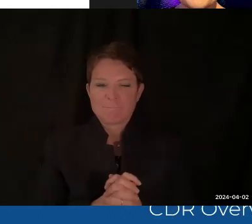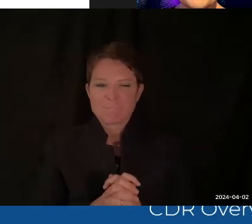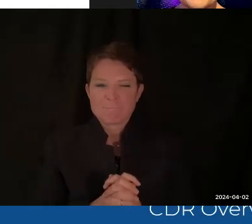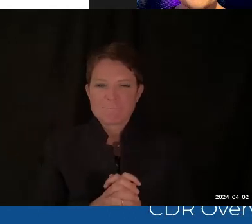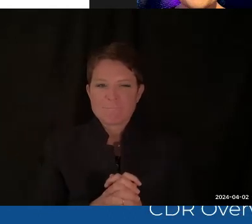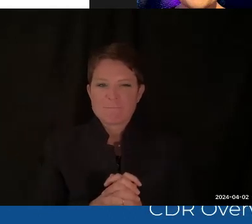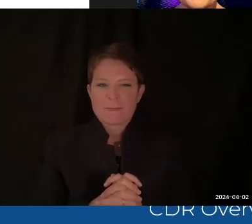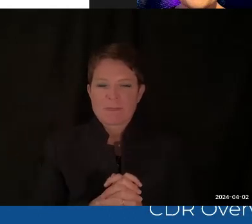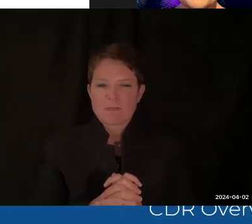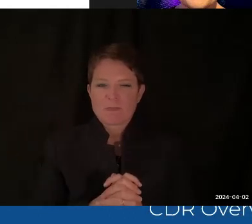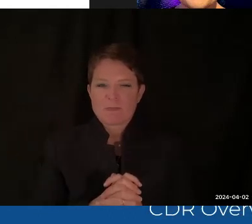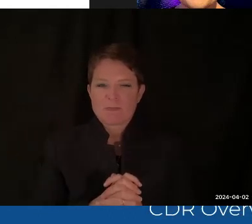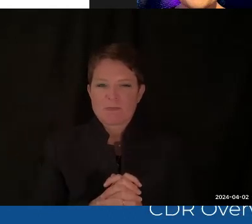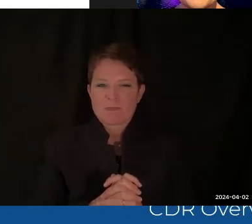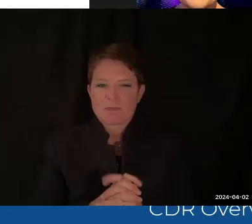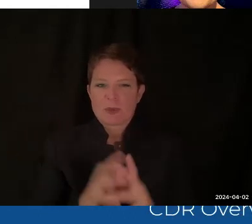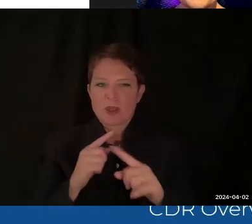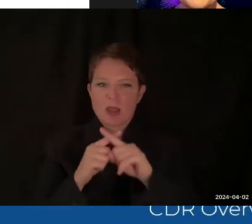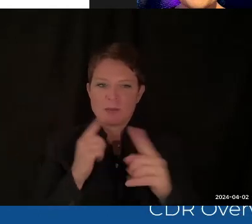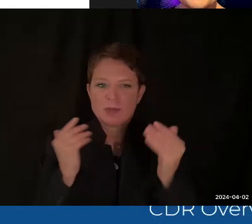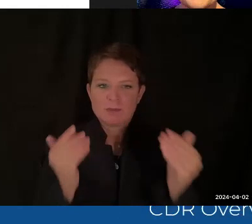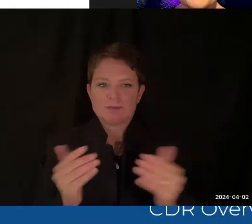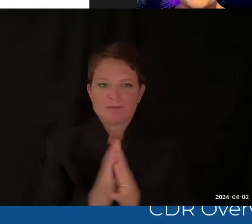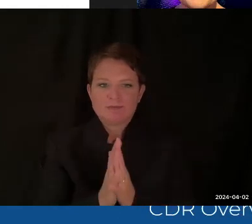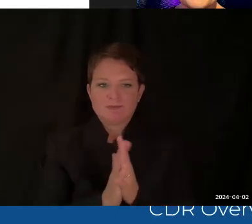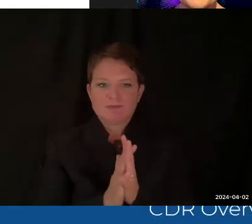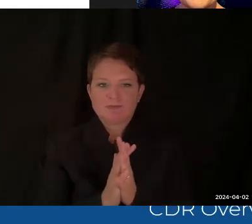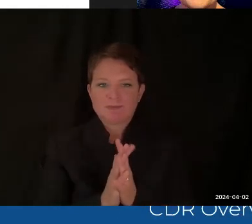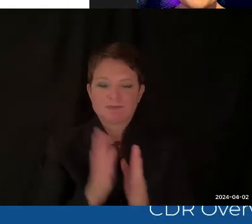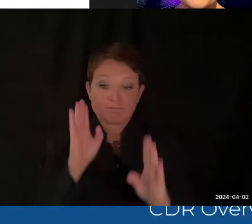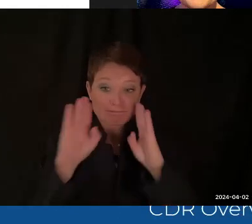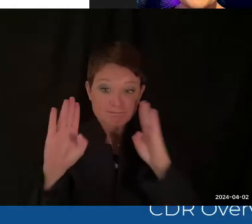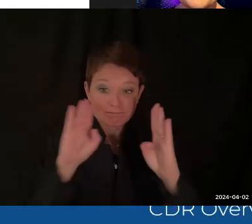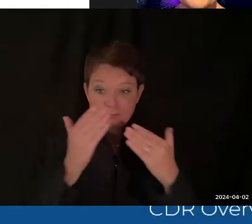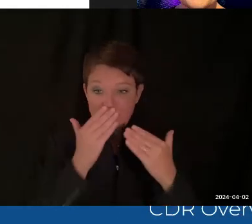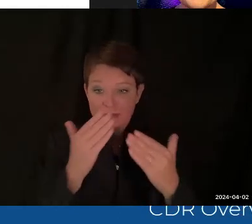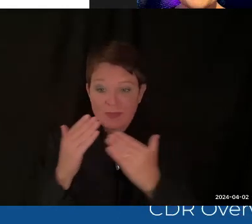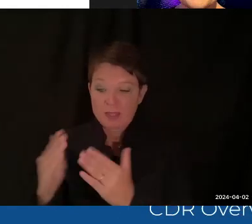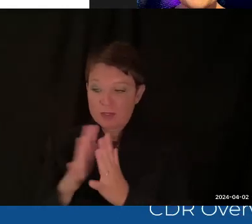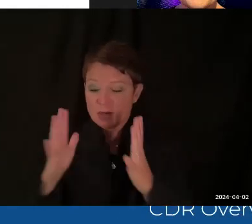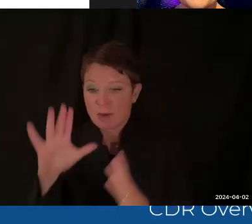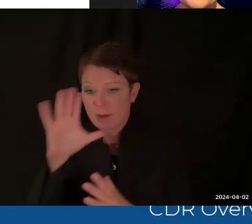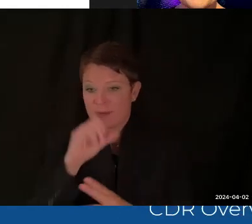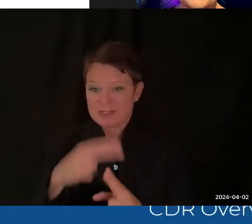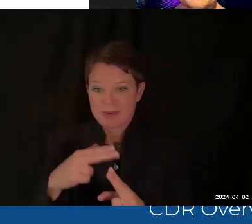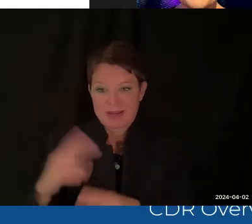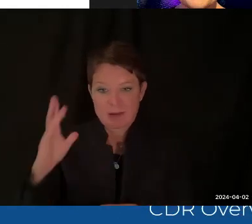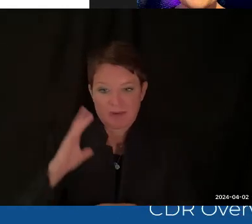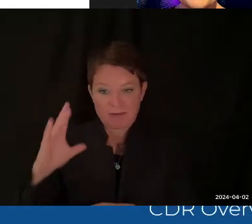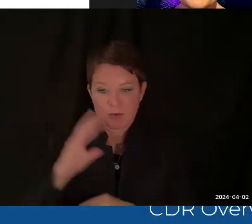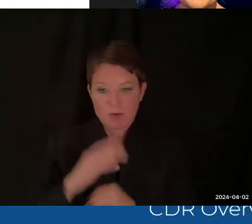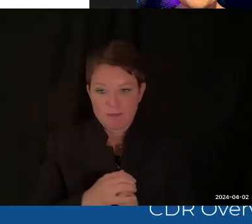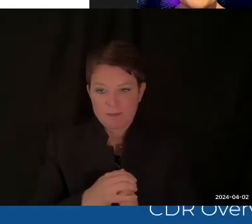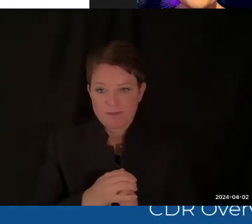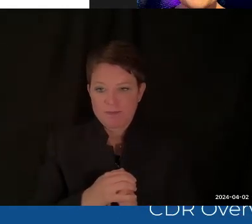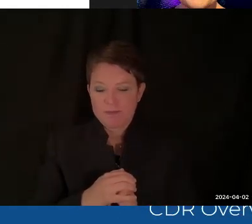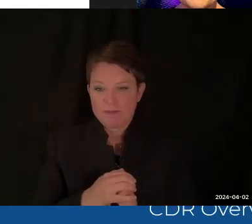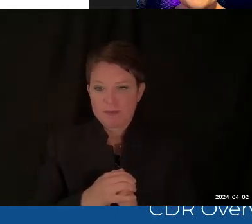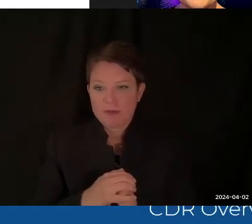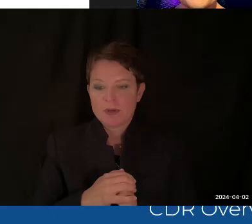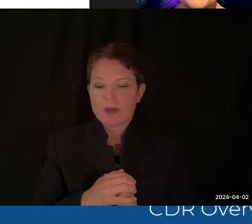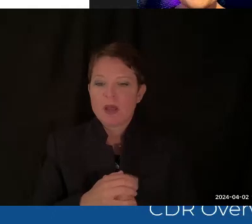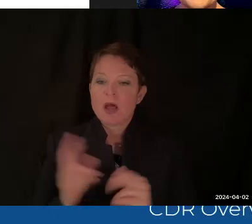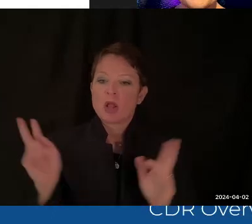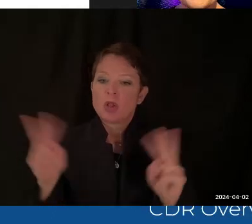Nita, you should be able to unmute at this time. Hi there. Thank you. Sorry, I missed my name earlier. Was looking